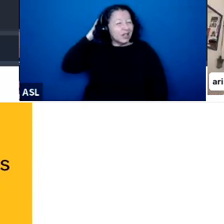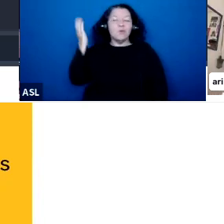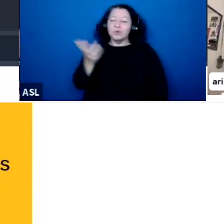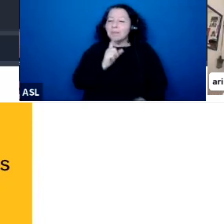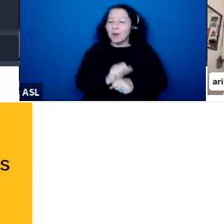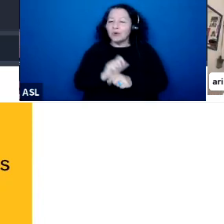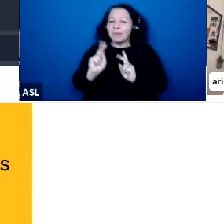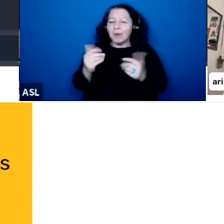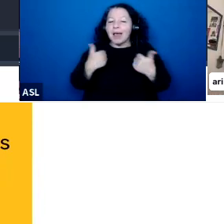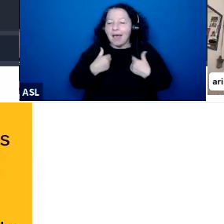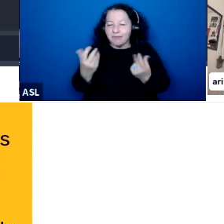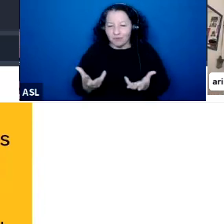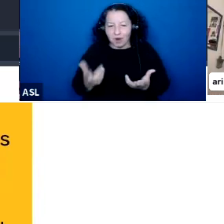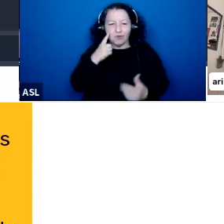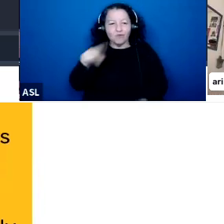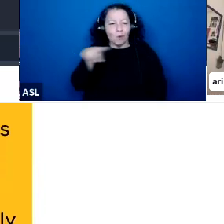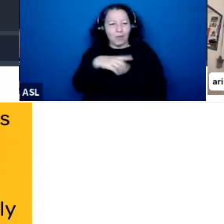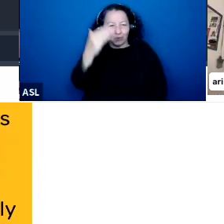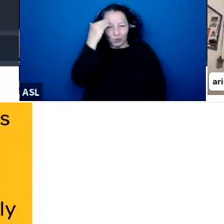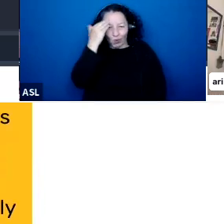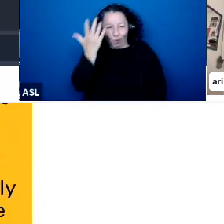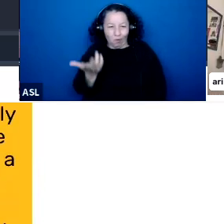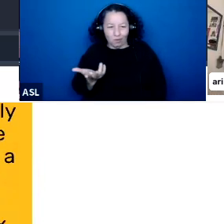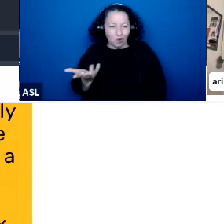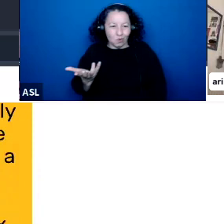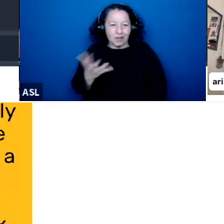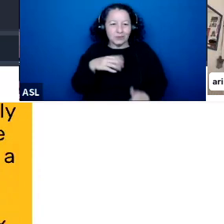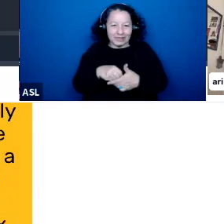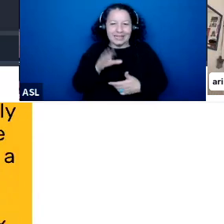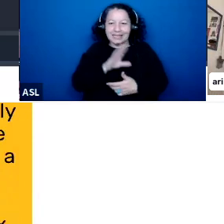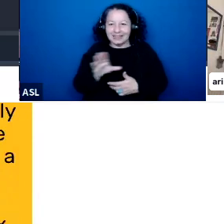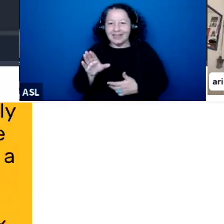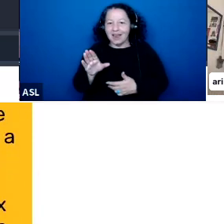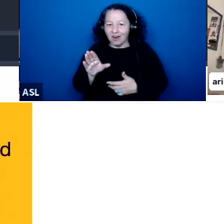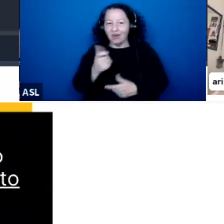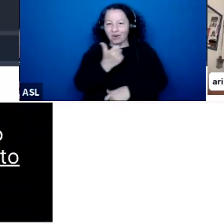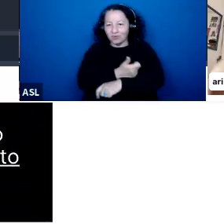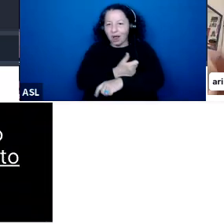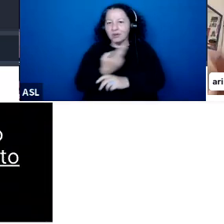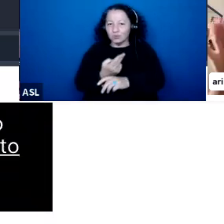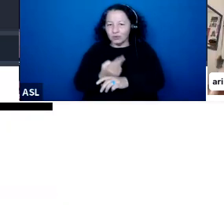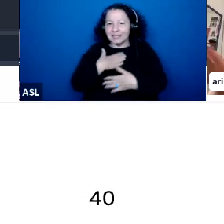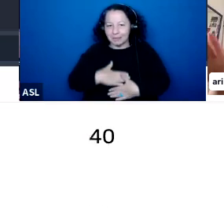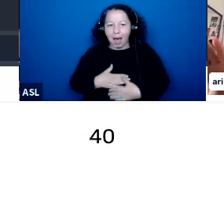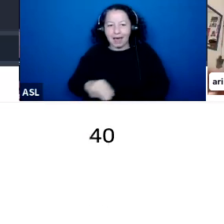just give people the information for them to know what is in their substances.